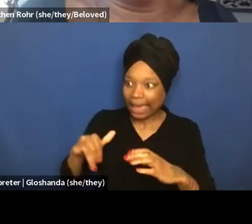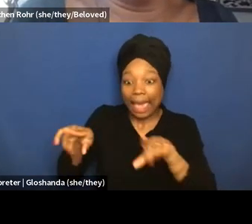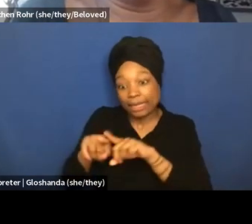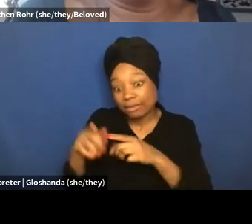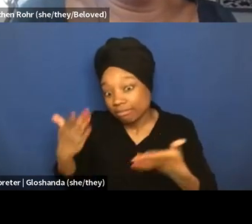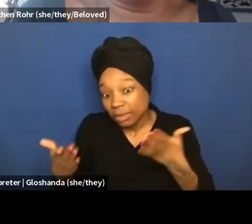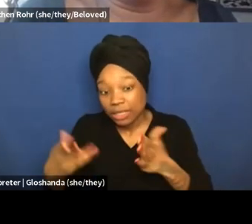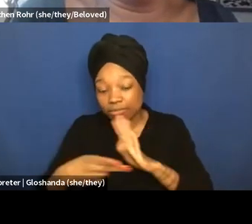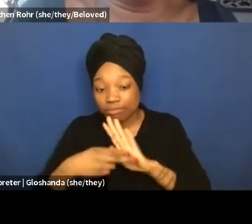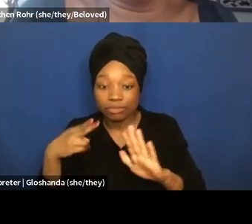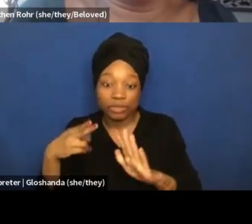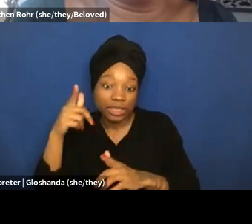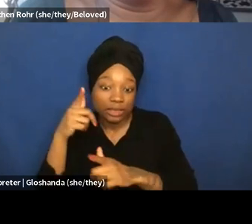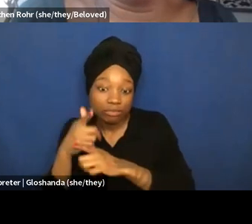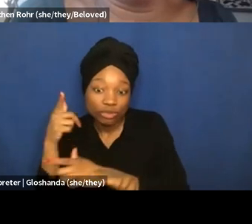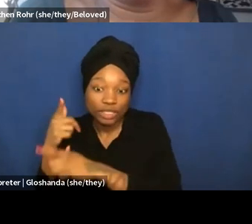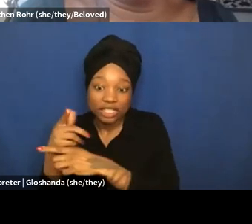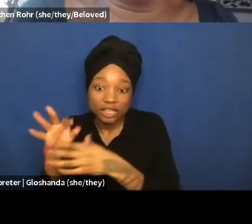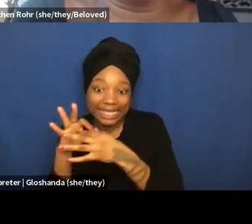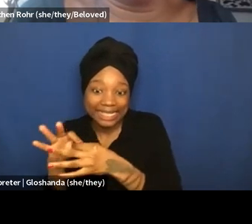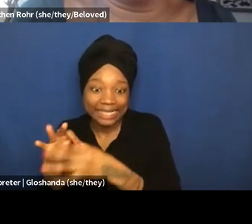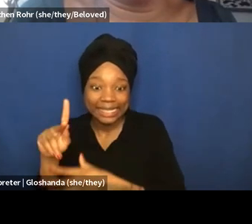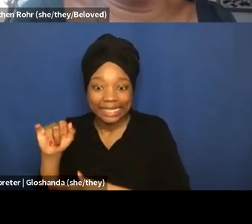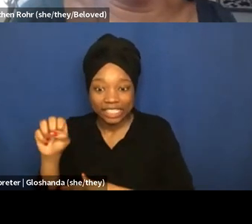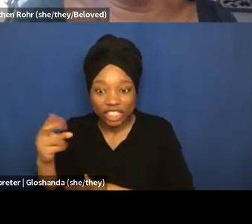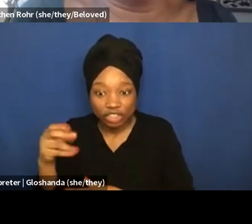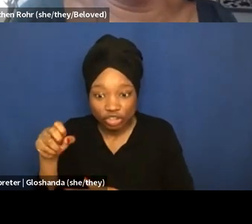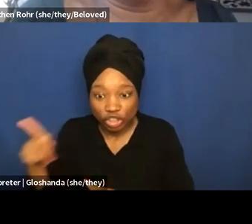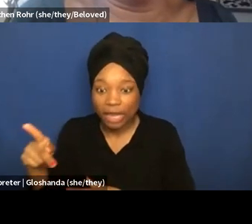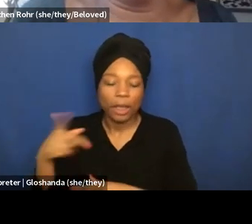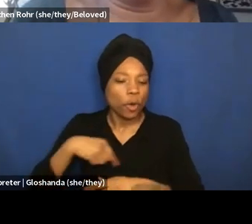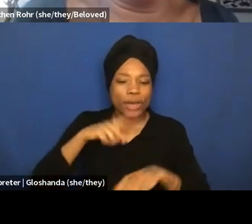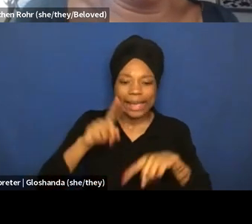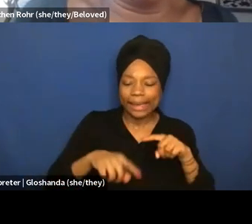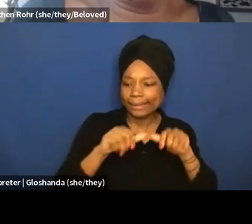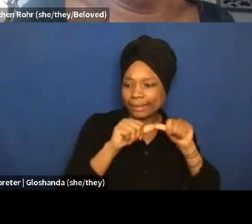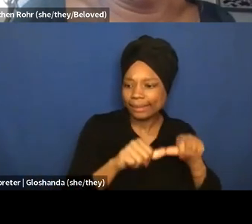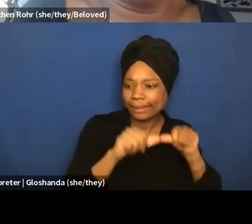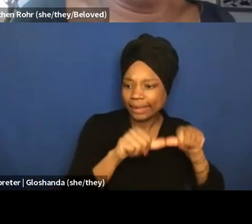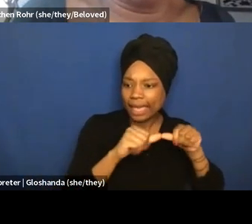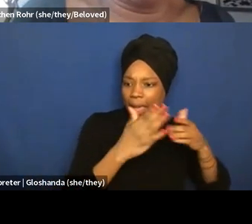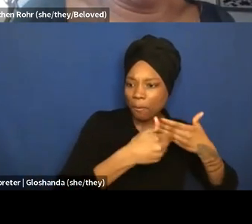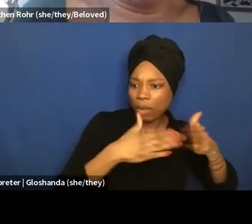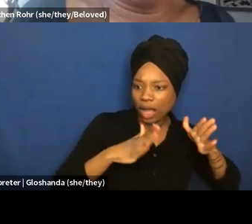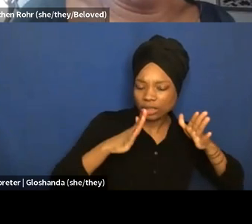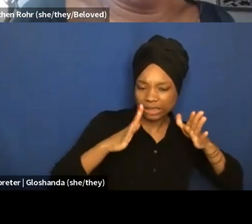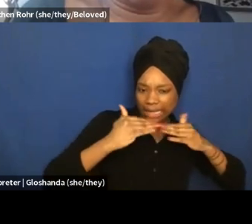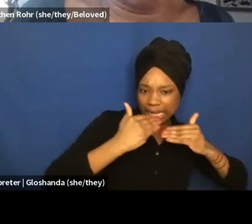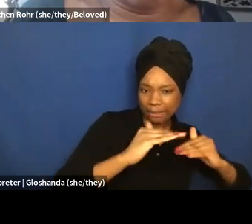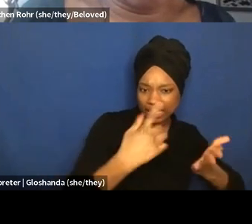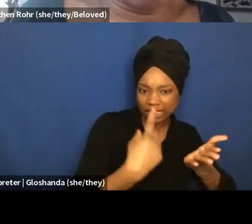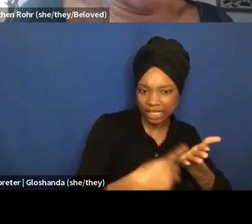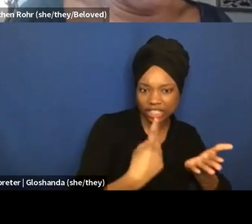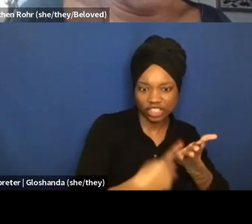responsibilities, then right, if we're just in concrete boxes continuing to engage these conversations, we've also, as far as we've gone, hardly